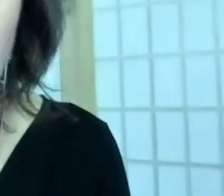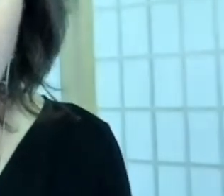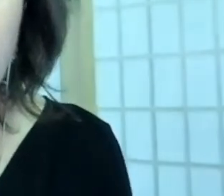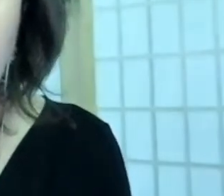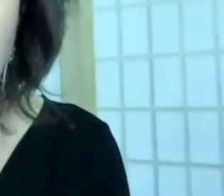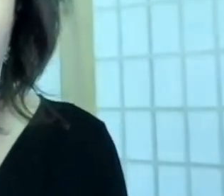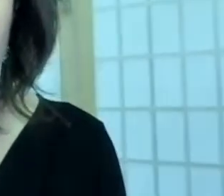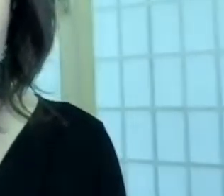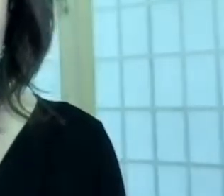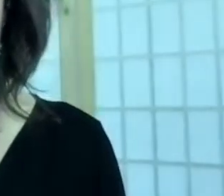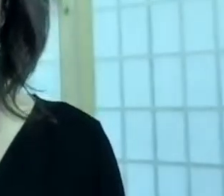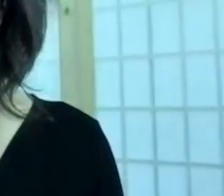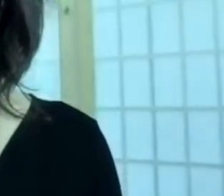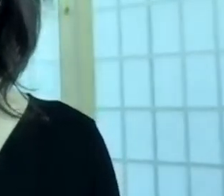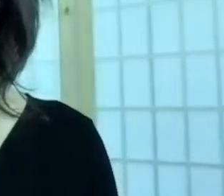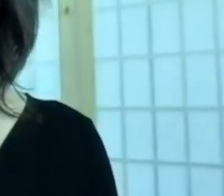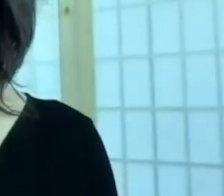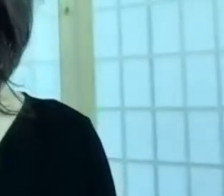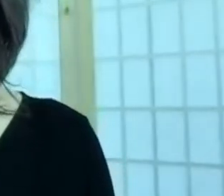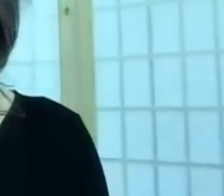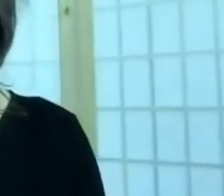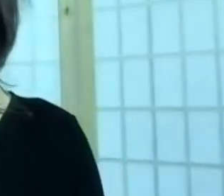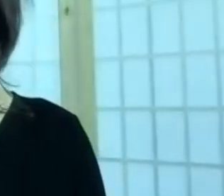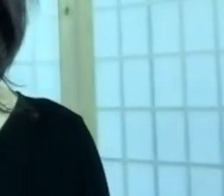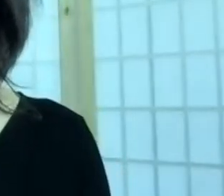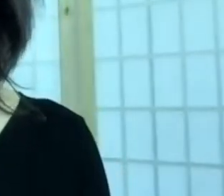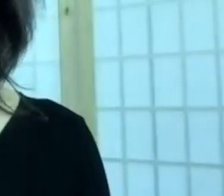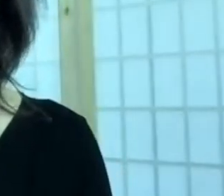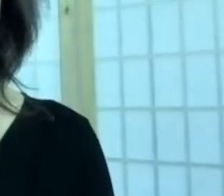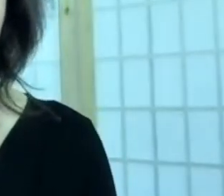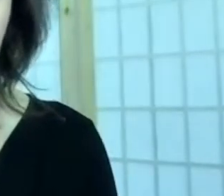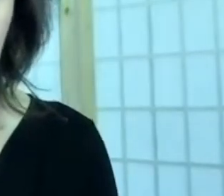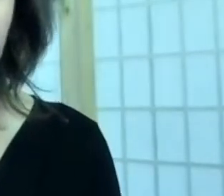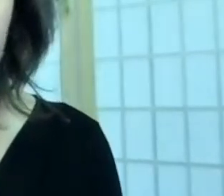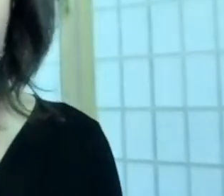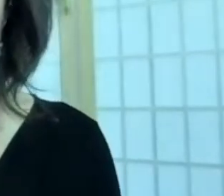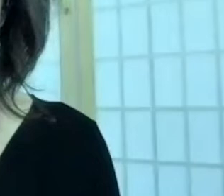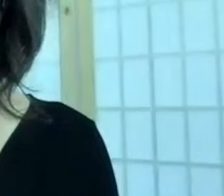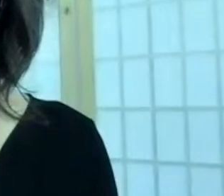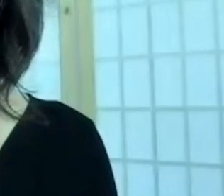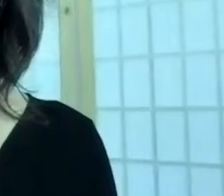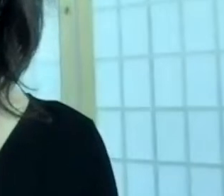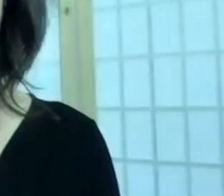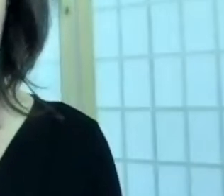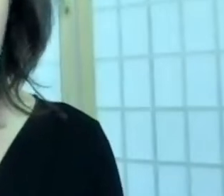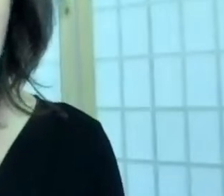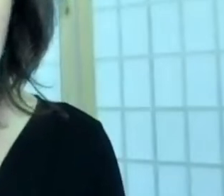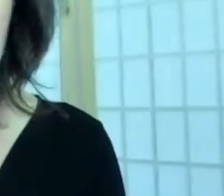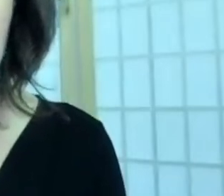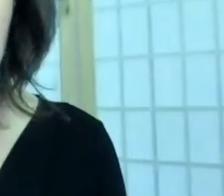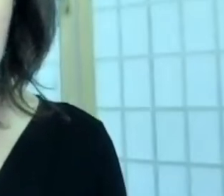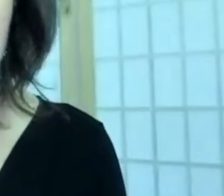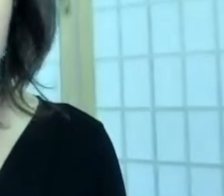Okay, you'll have to unmute. And Destiny, if you could join us at the virtual podium, turn on your camera, that would be great too.